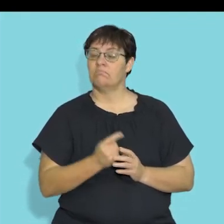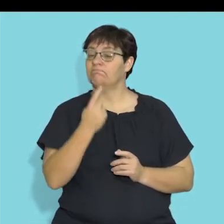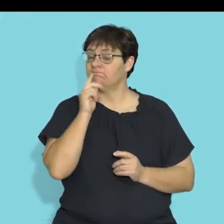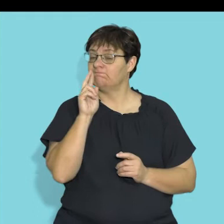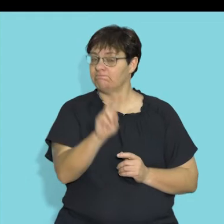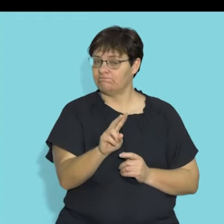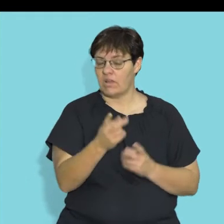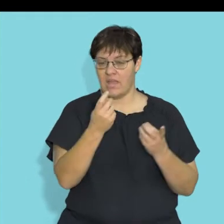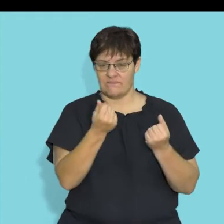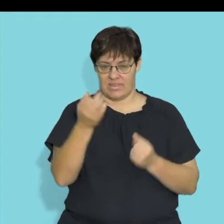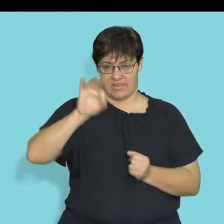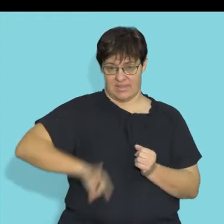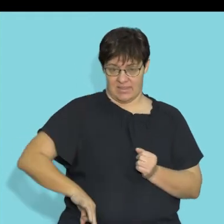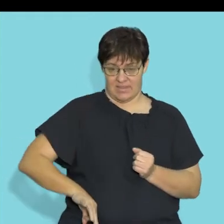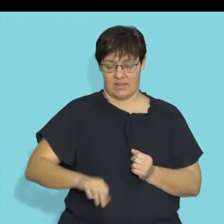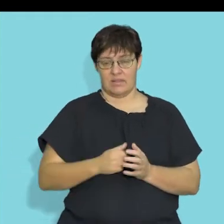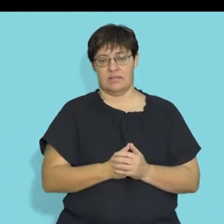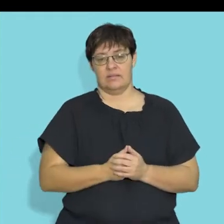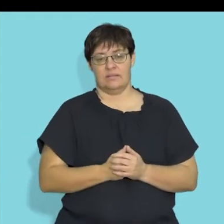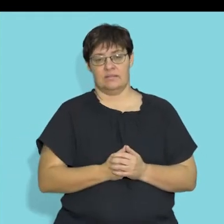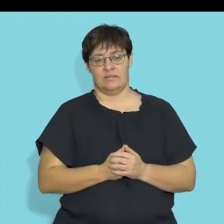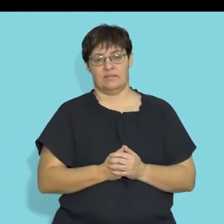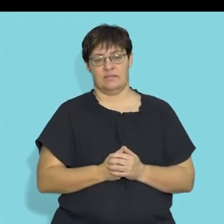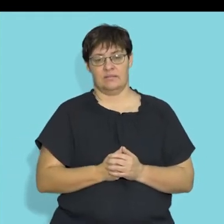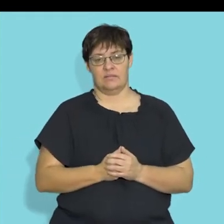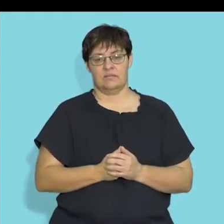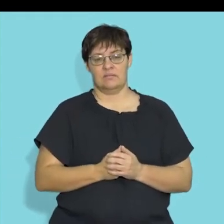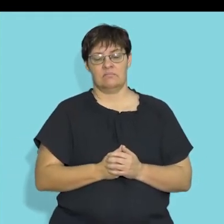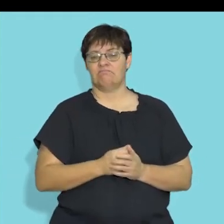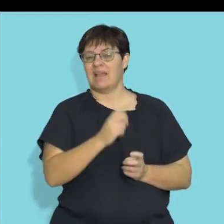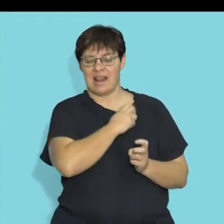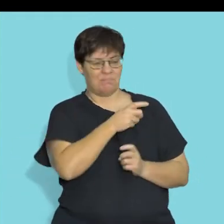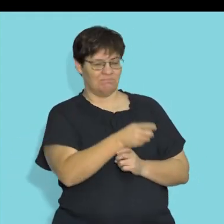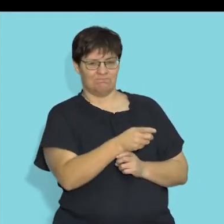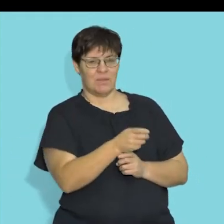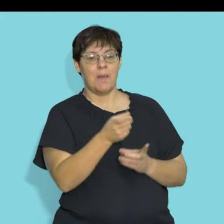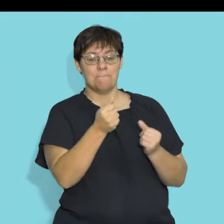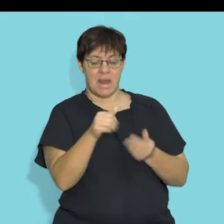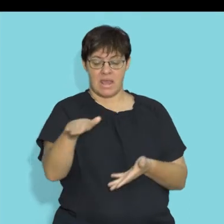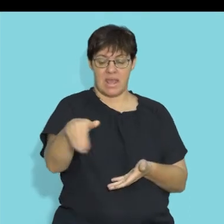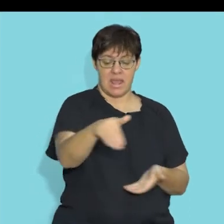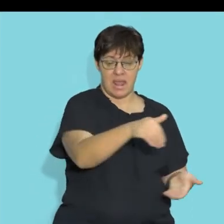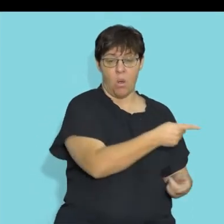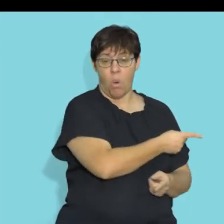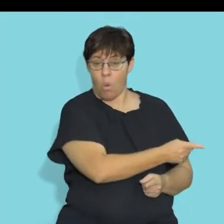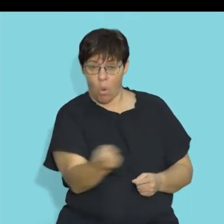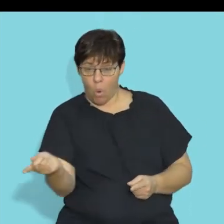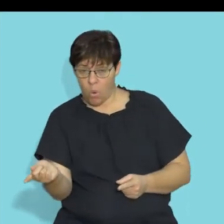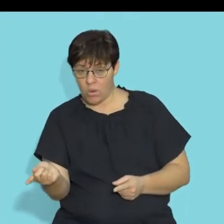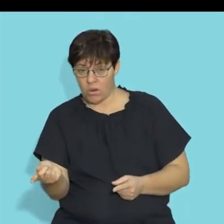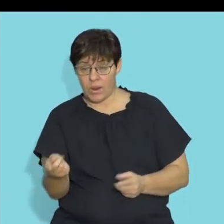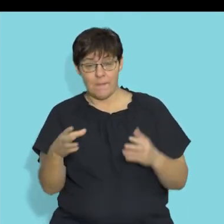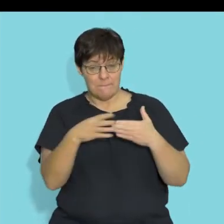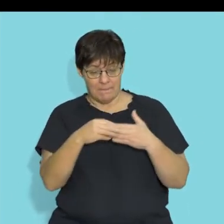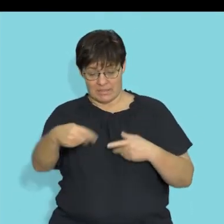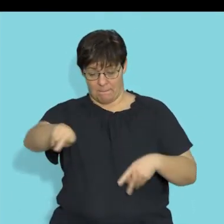clearly you can see with regards to the fee income, the club was not able to collect all